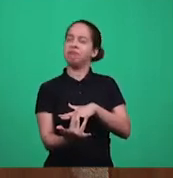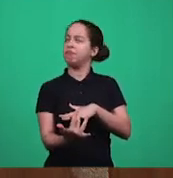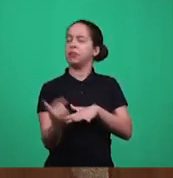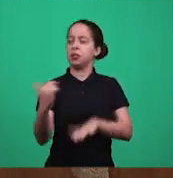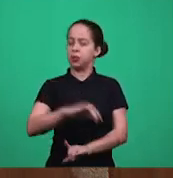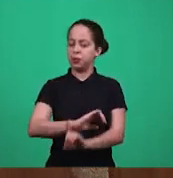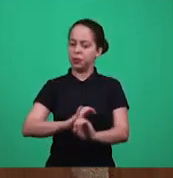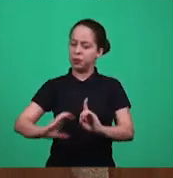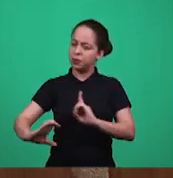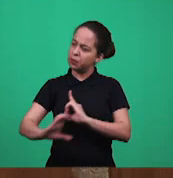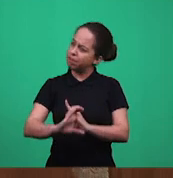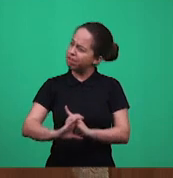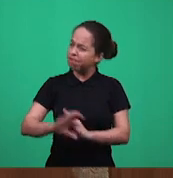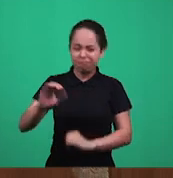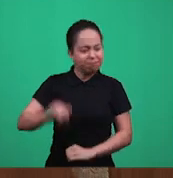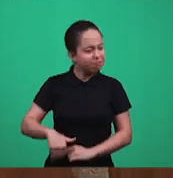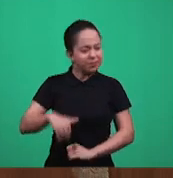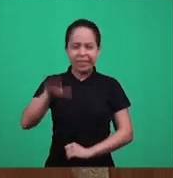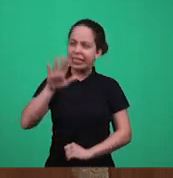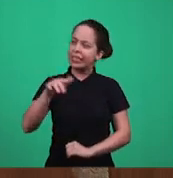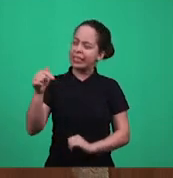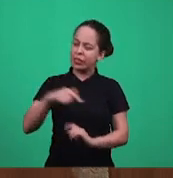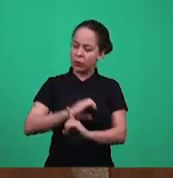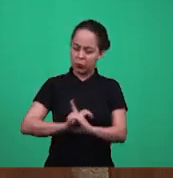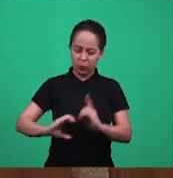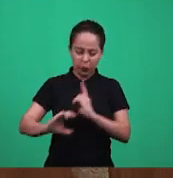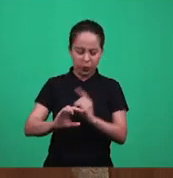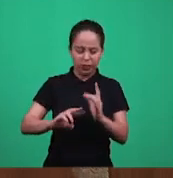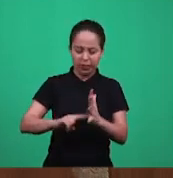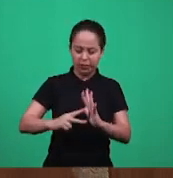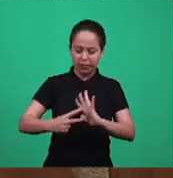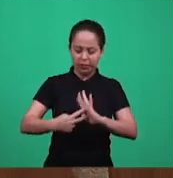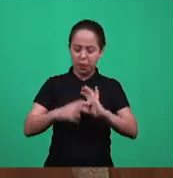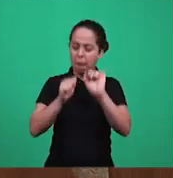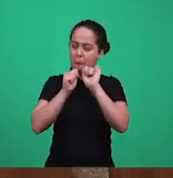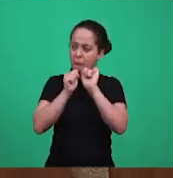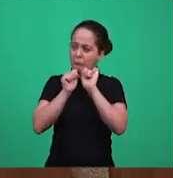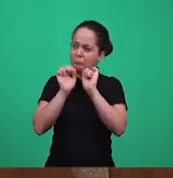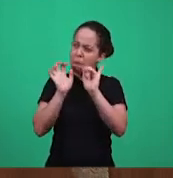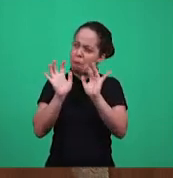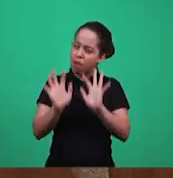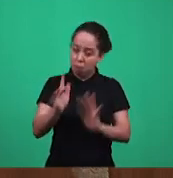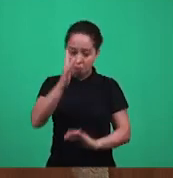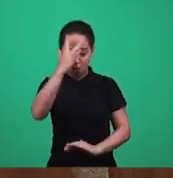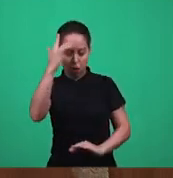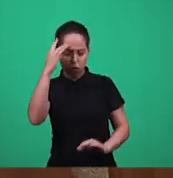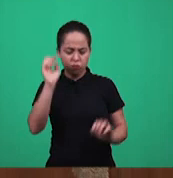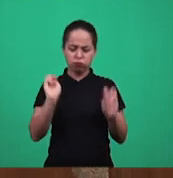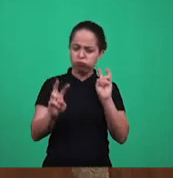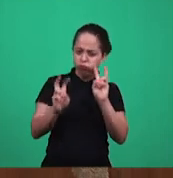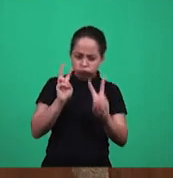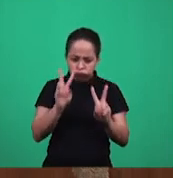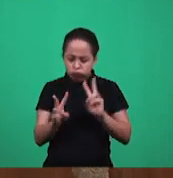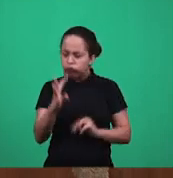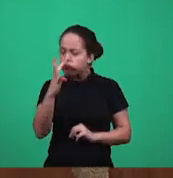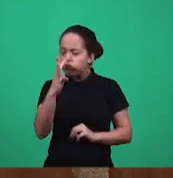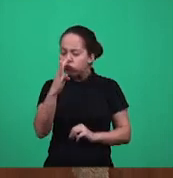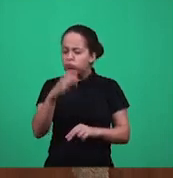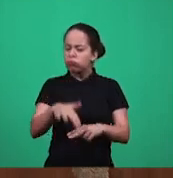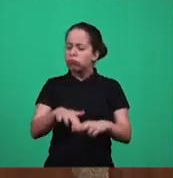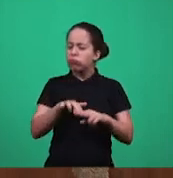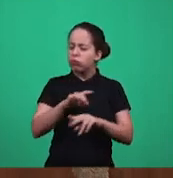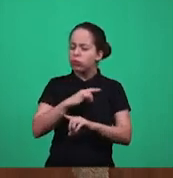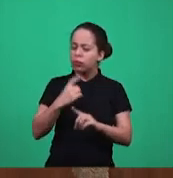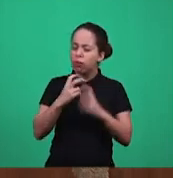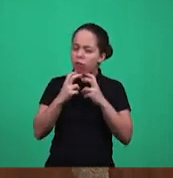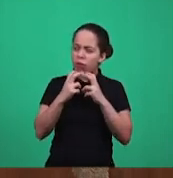ask that it be a blessing for all of those that are participating of it. That